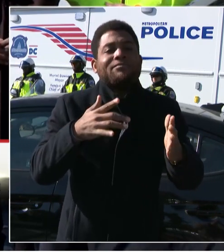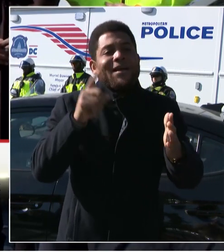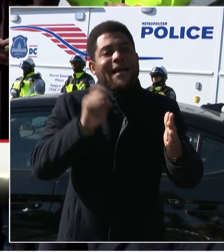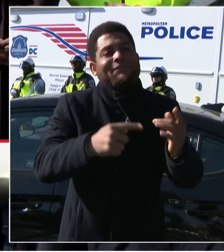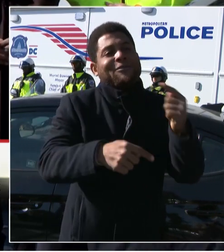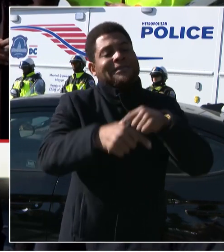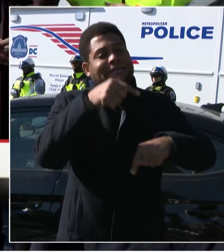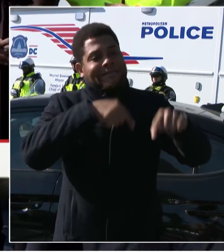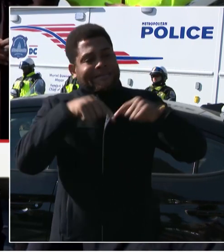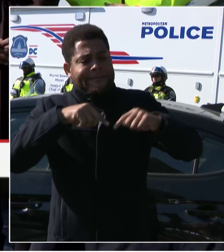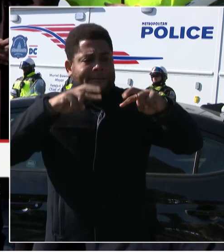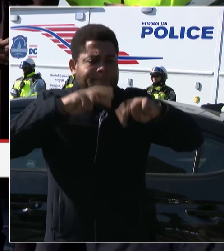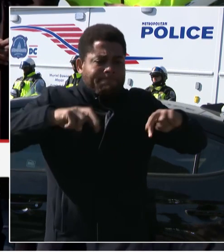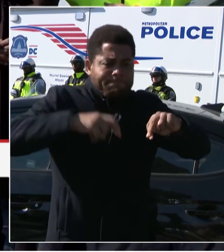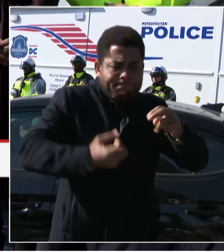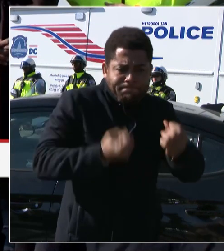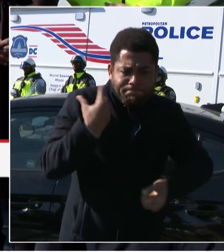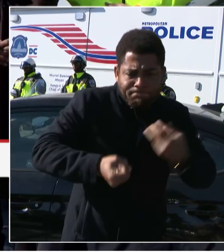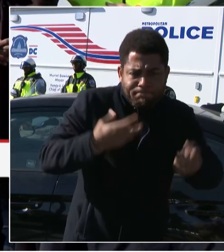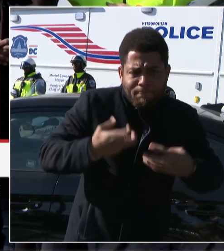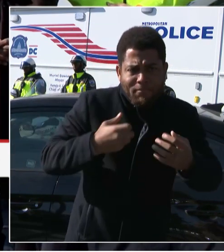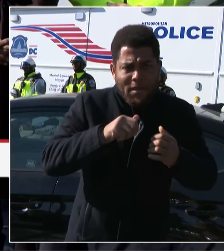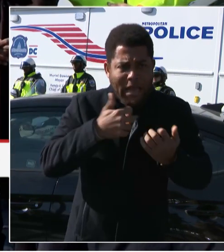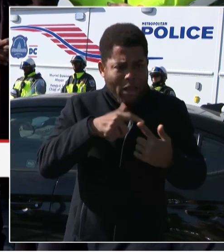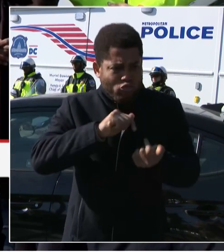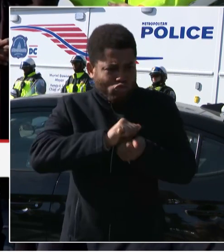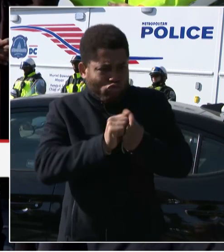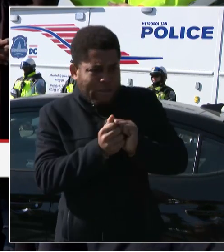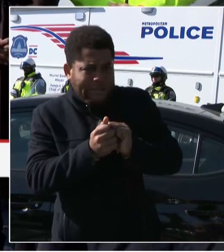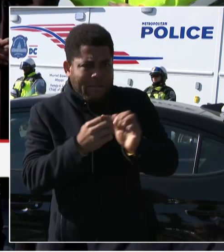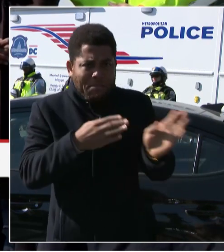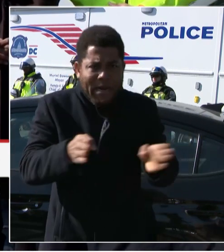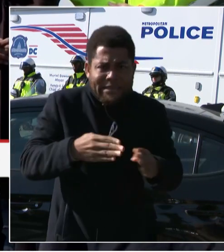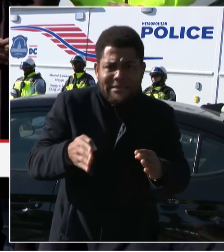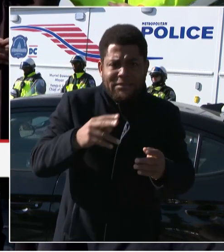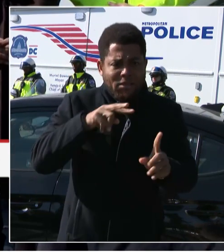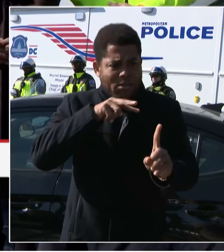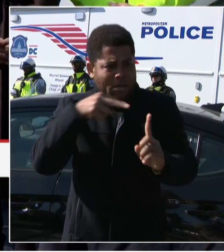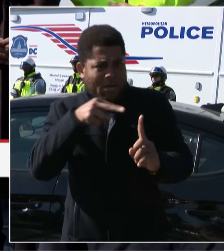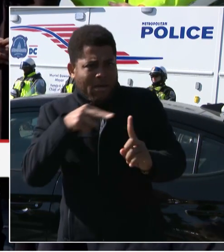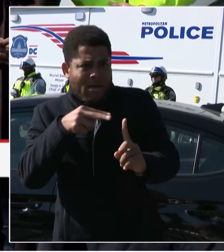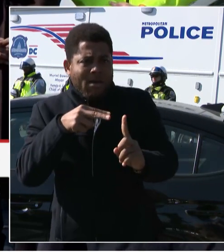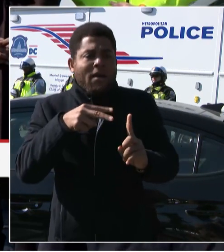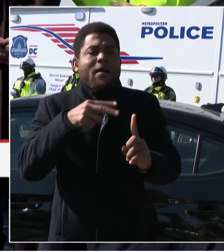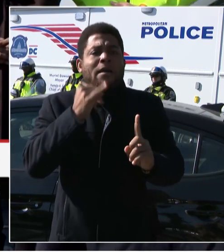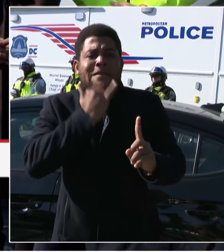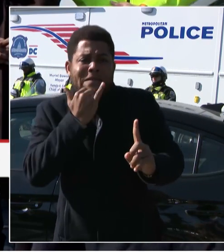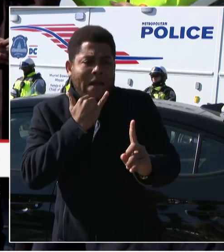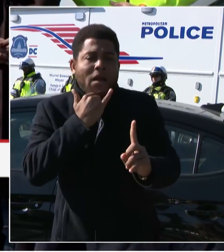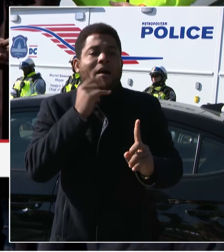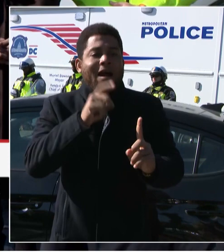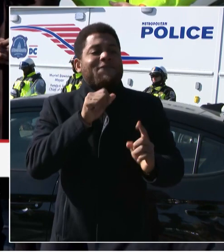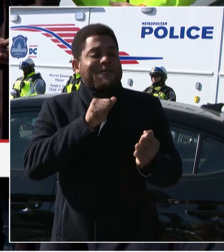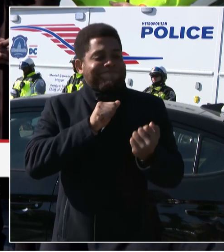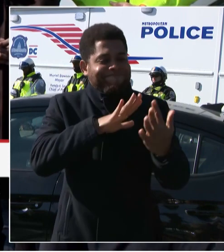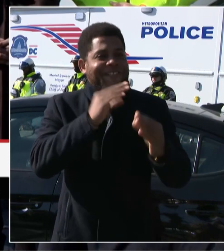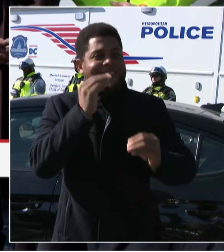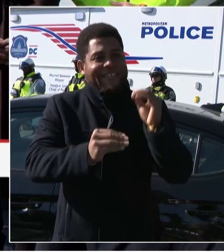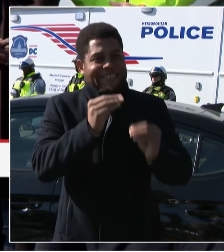posture, to rectify our missteps, and to allow our government to execute their sworn oaths while we